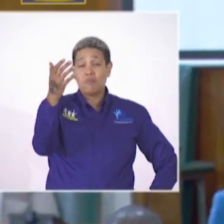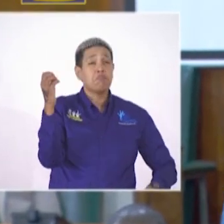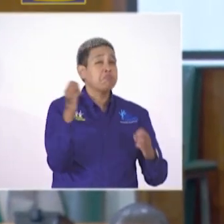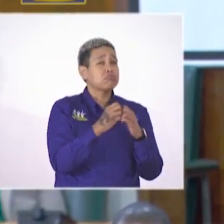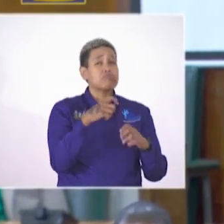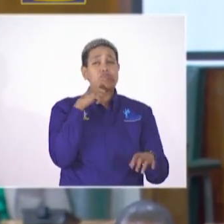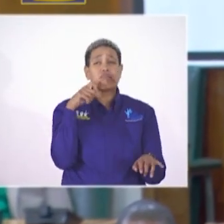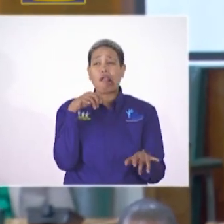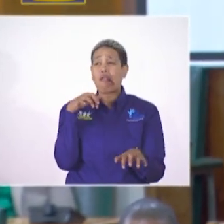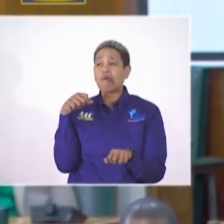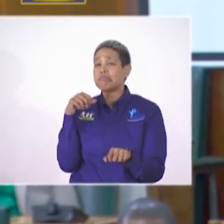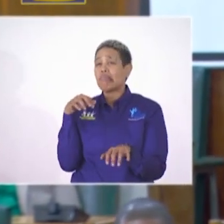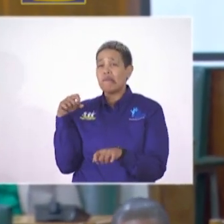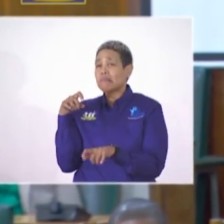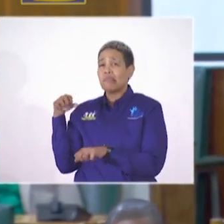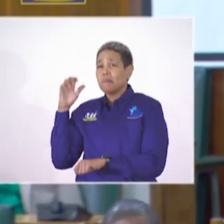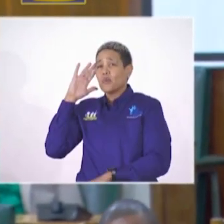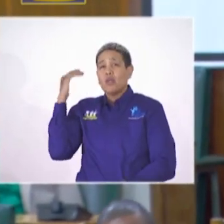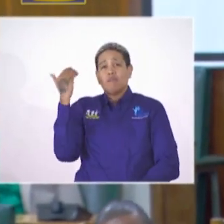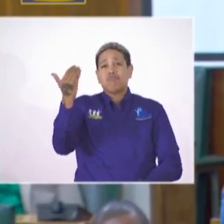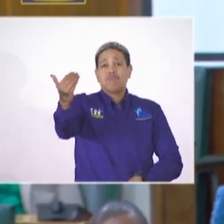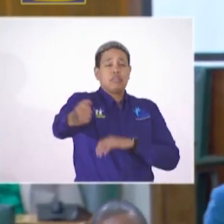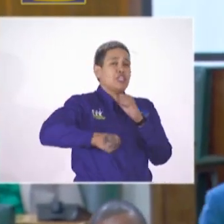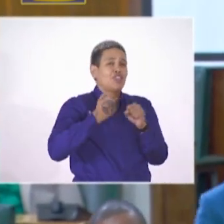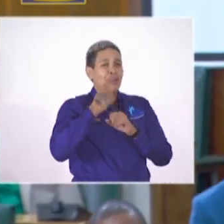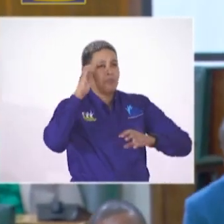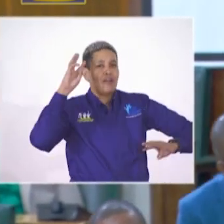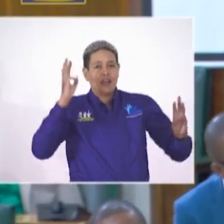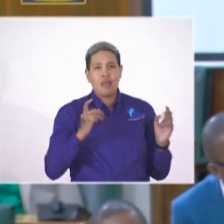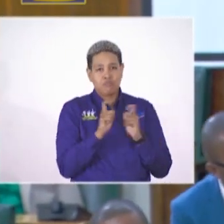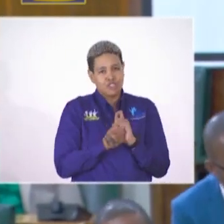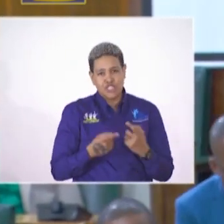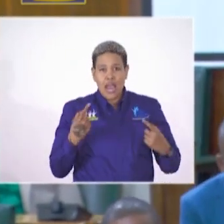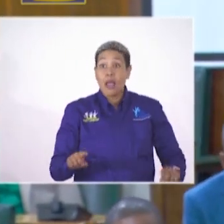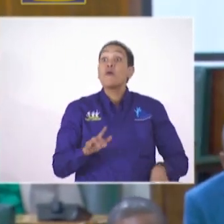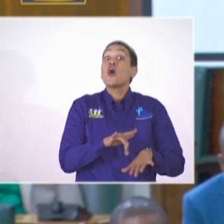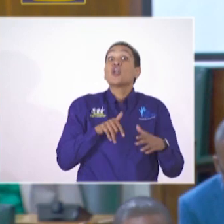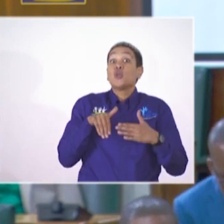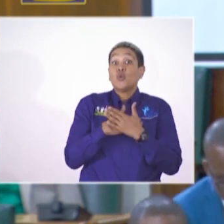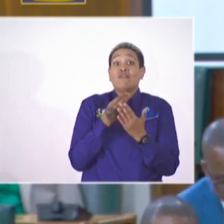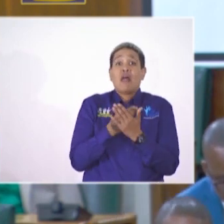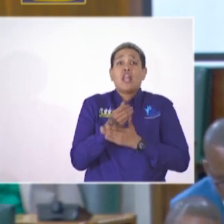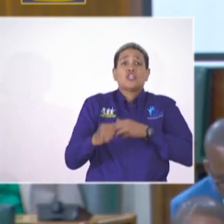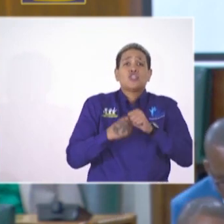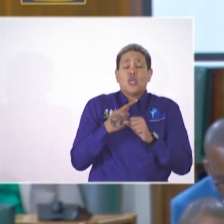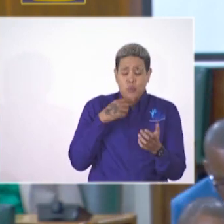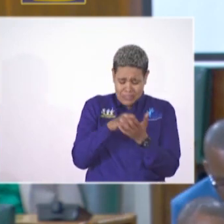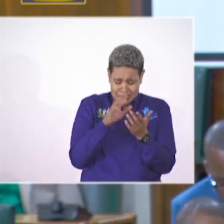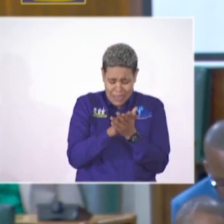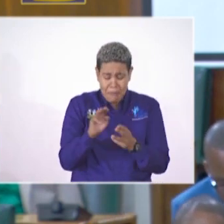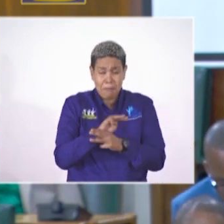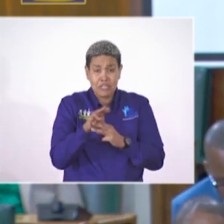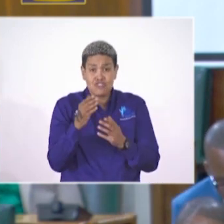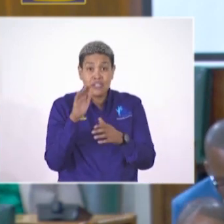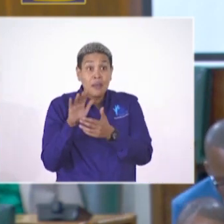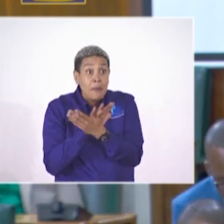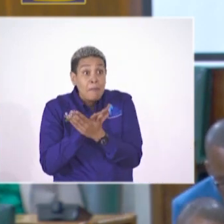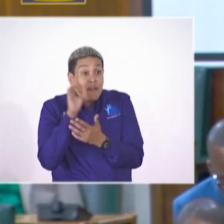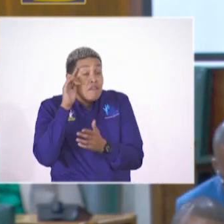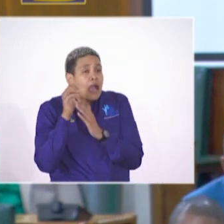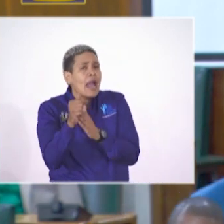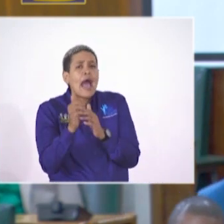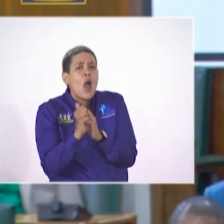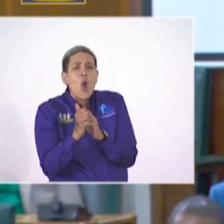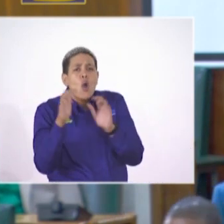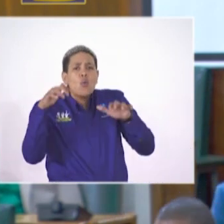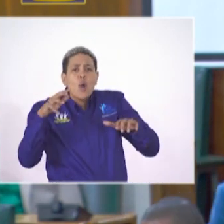increasing frequency and severity. Early in the new fiscal year, we will table a ministry paper with guidelines for rainwater harvesting,